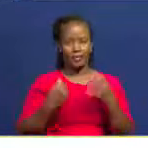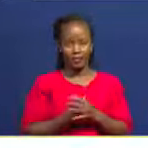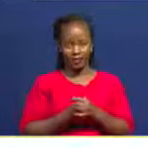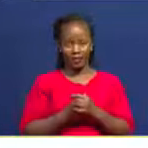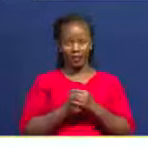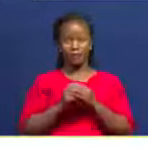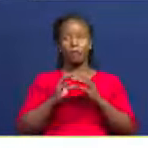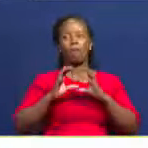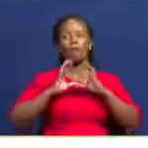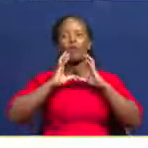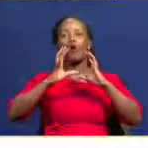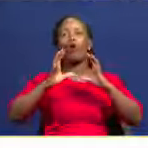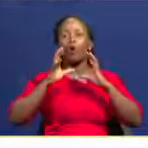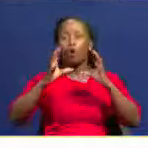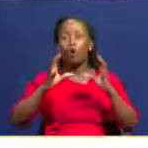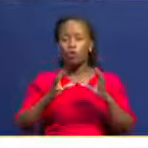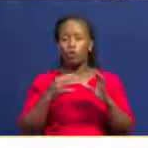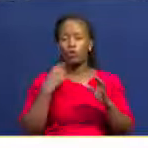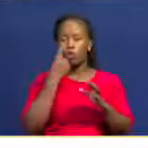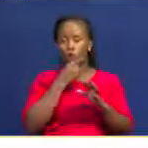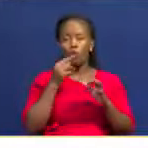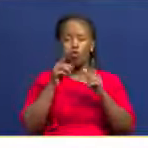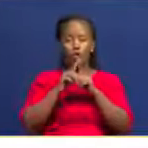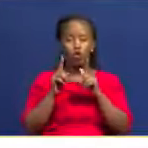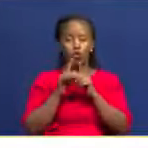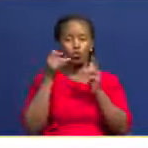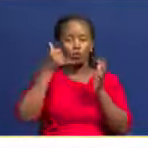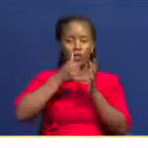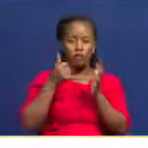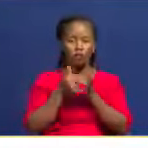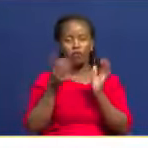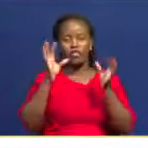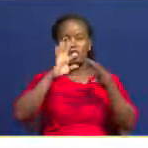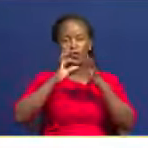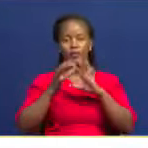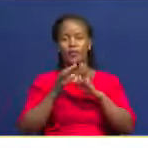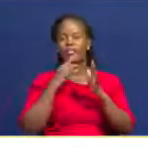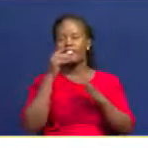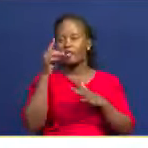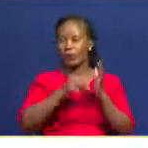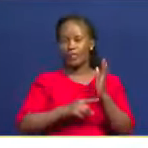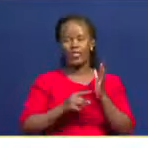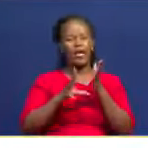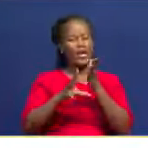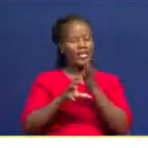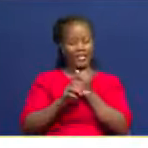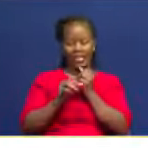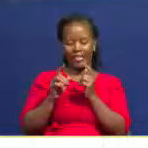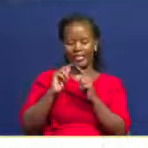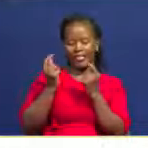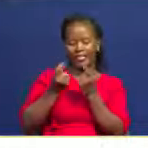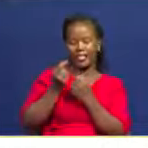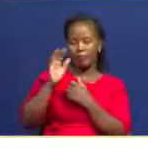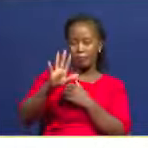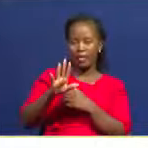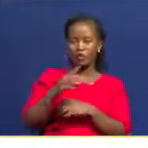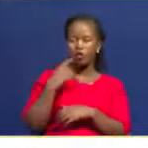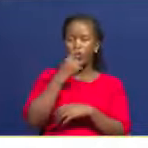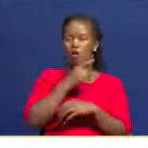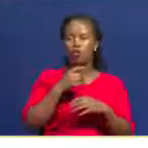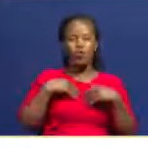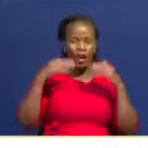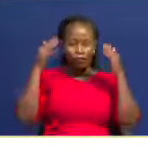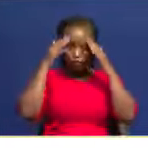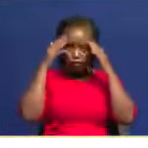In Wambua, who will also be making his debut in the Olympic Games, said he has faith in the team, which has sacrificed a lot, determined to